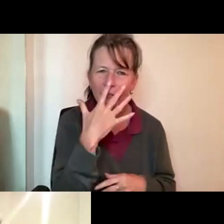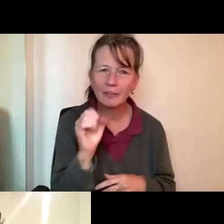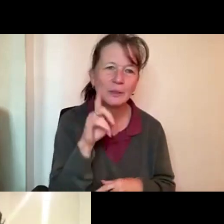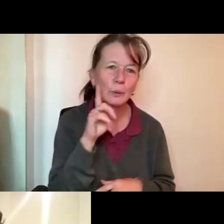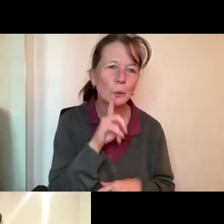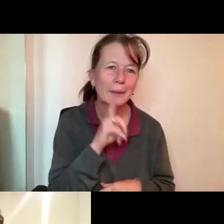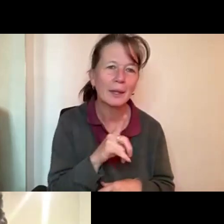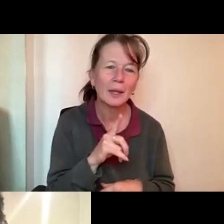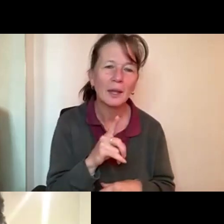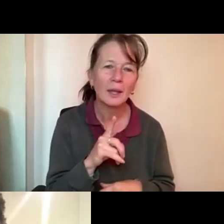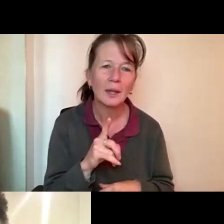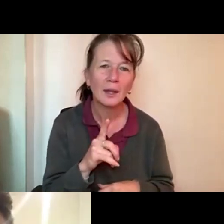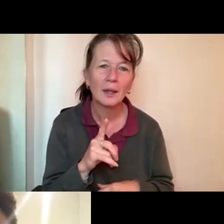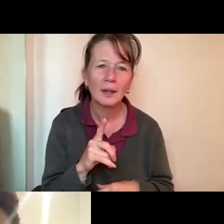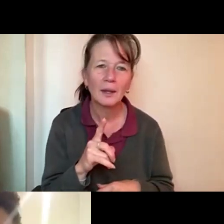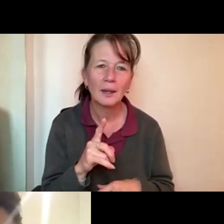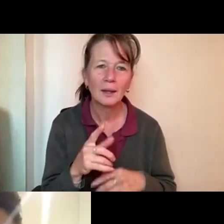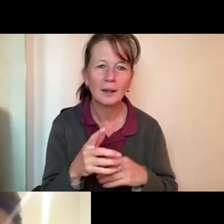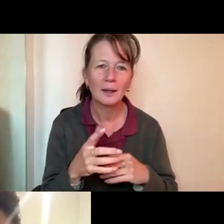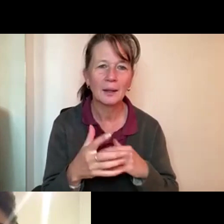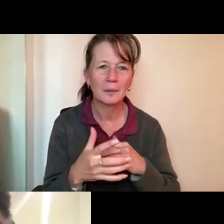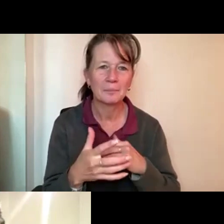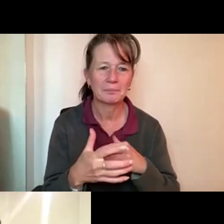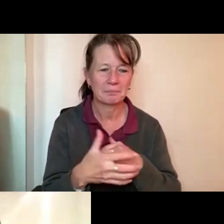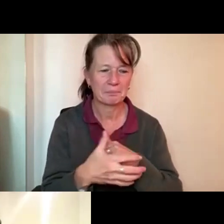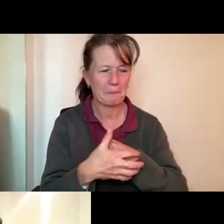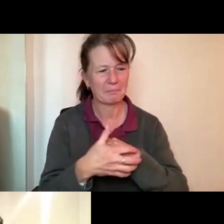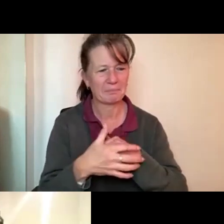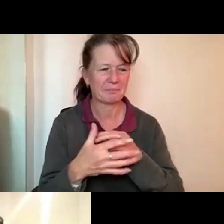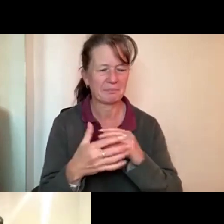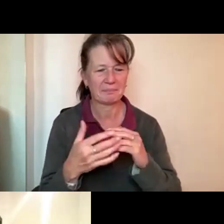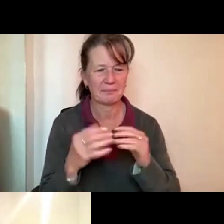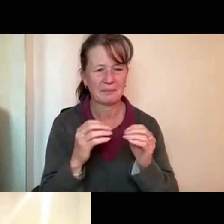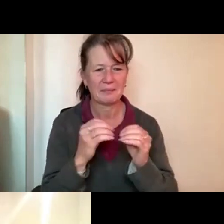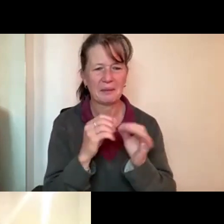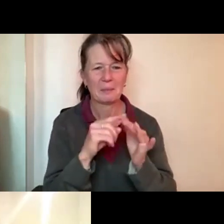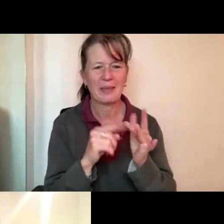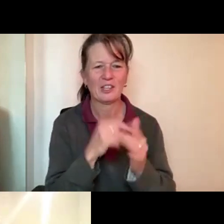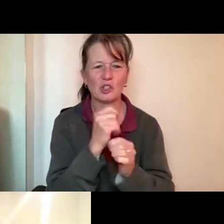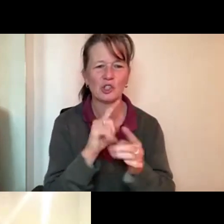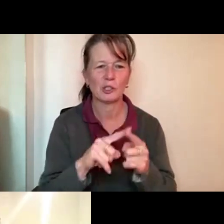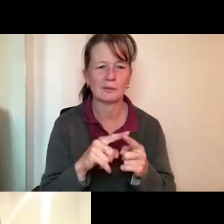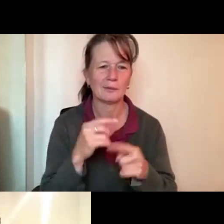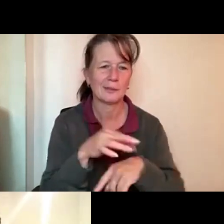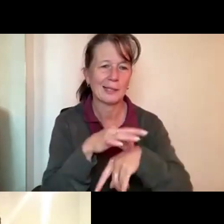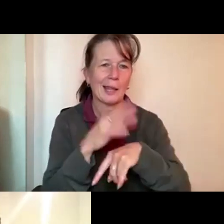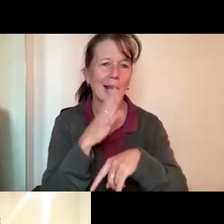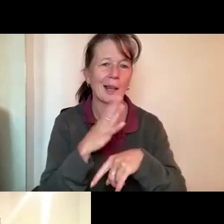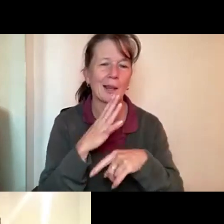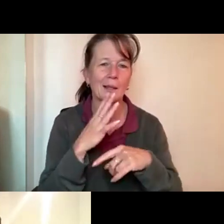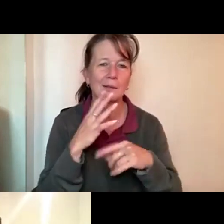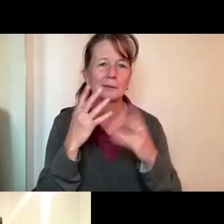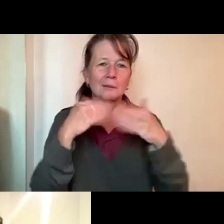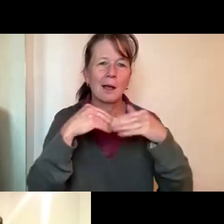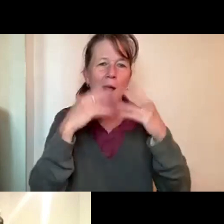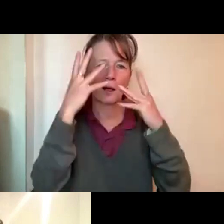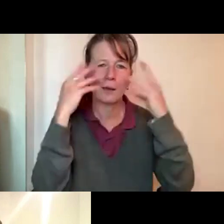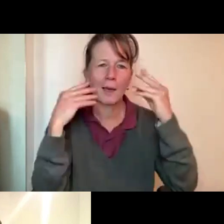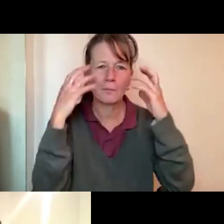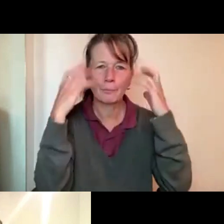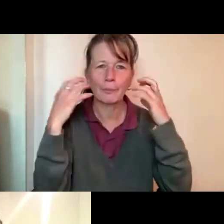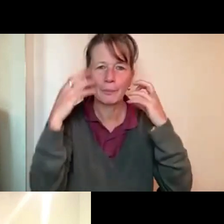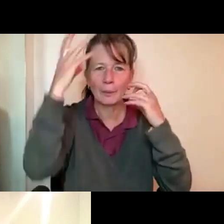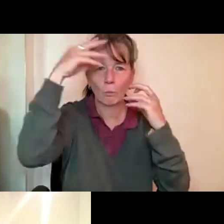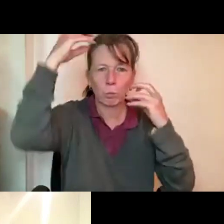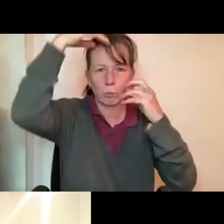of beige skin. That's the best I can do. I've got loads of black hair and a sort of, that I've tied in a sort of pompadour, which